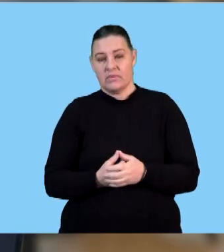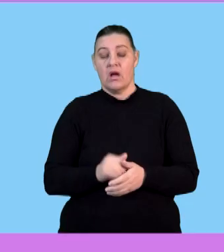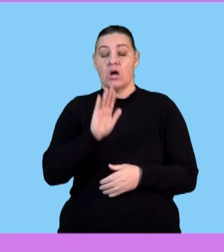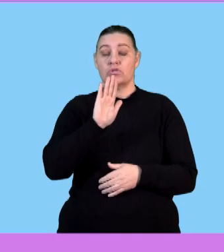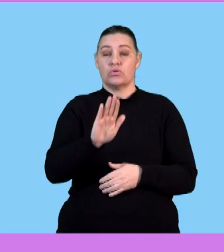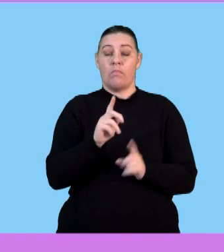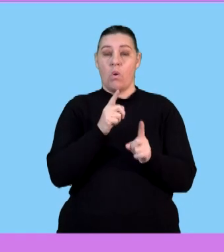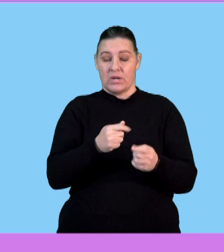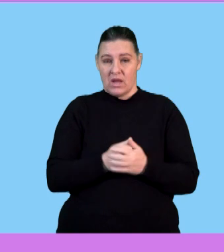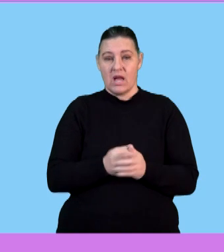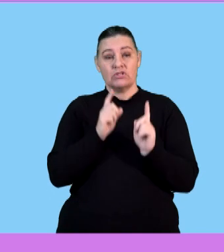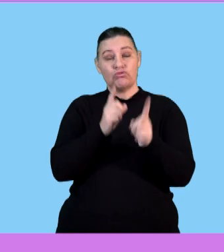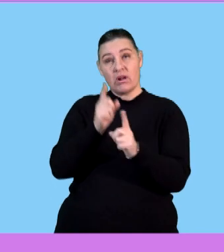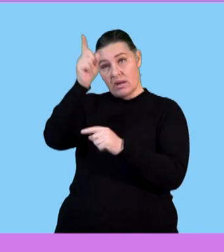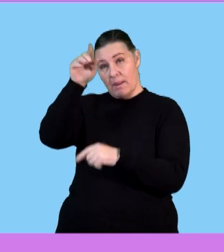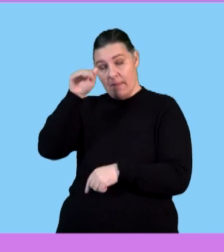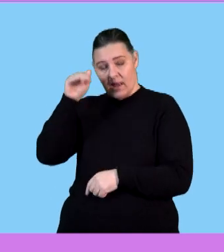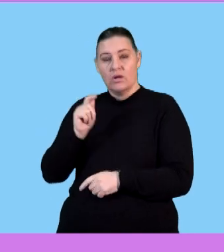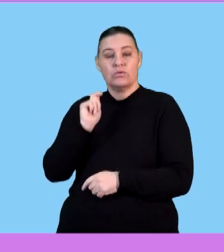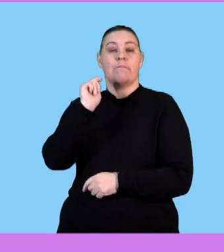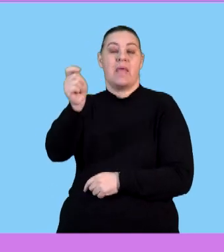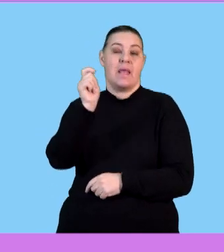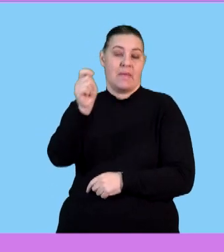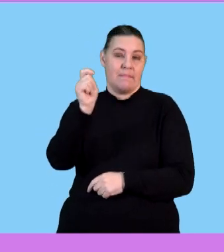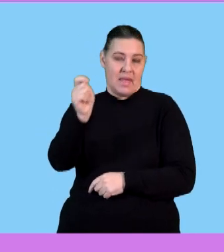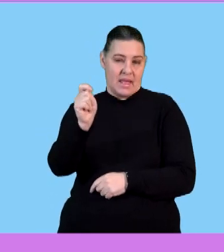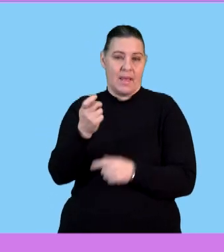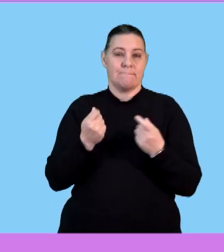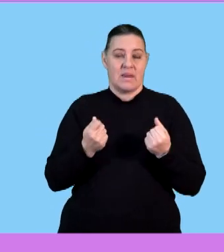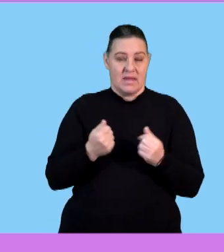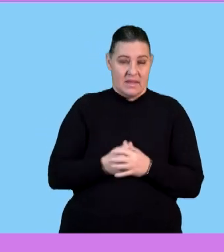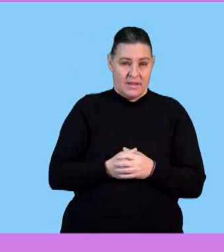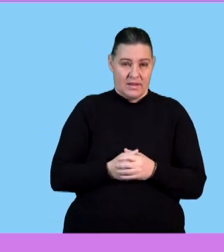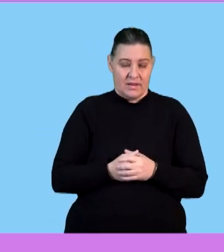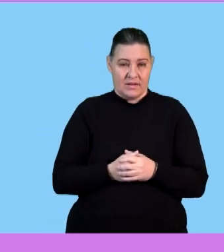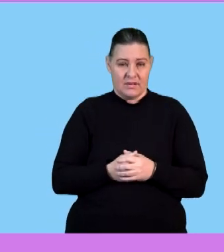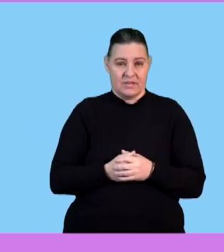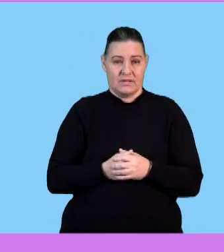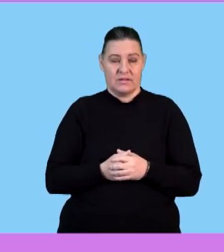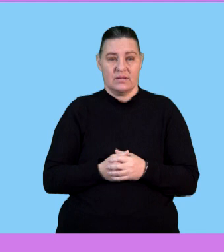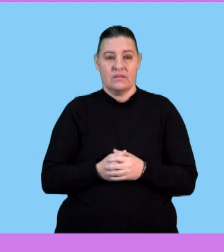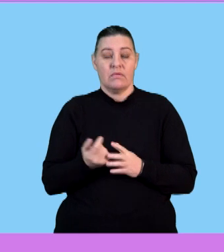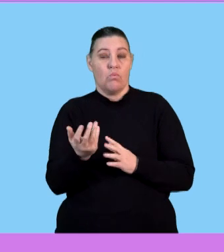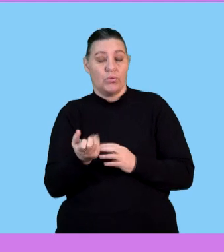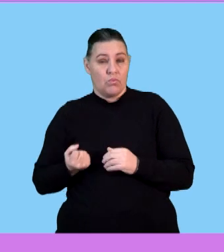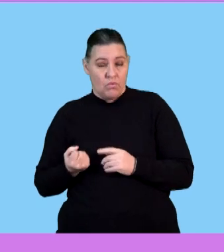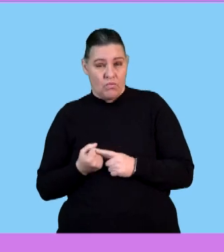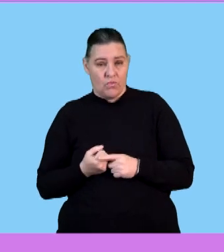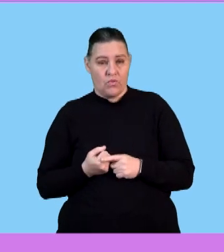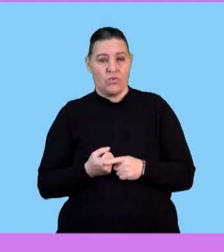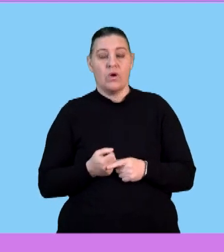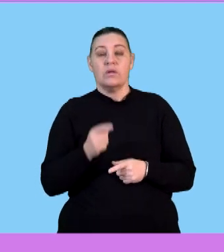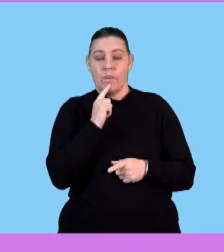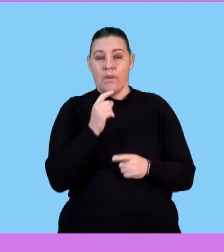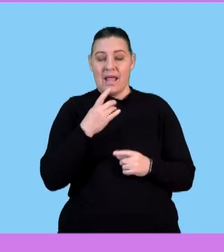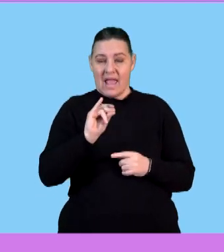Stop order, an instruction to the bank to pay a set amount of money. And withdrawal,